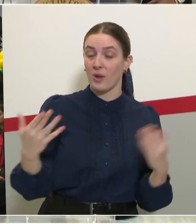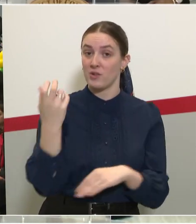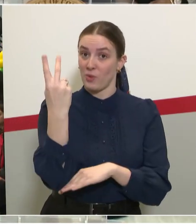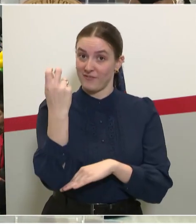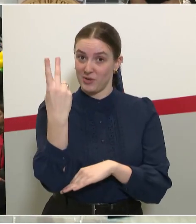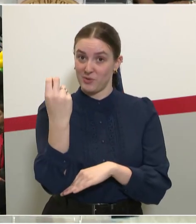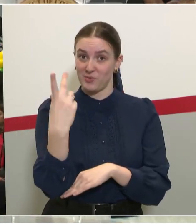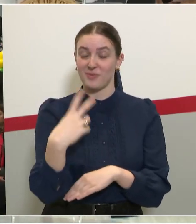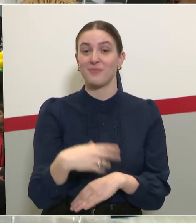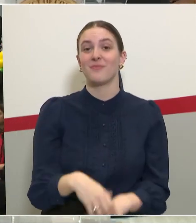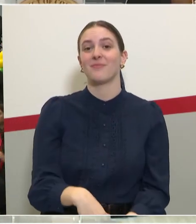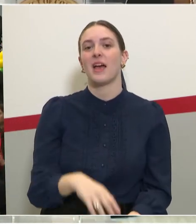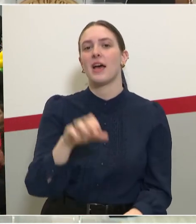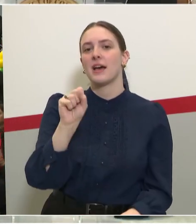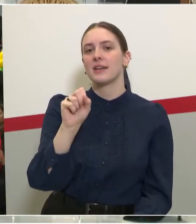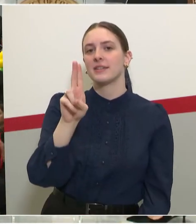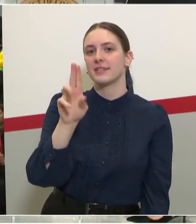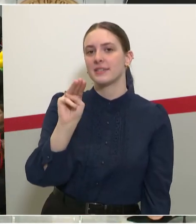summerjobs.dc.gov. Thank you.